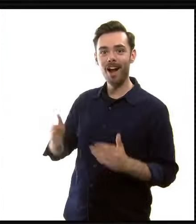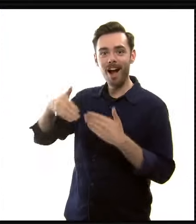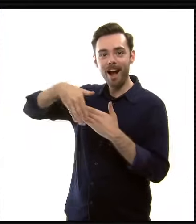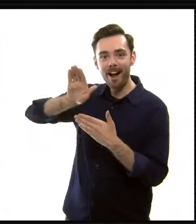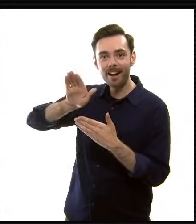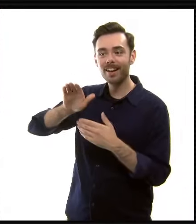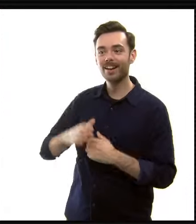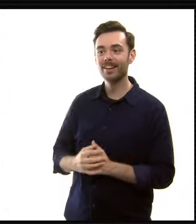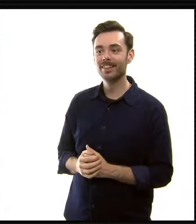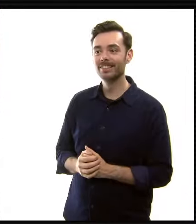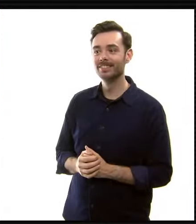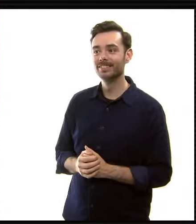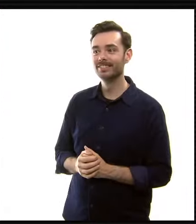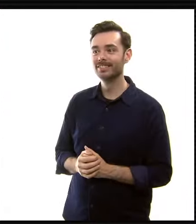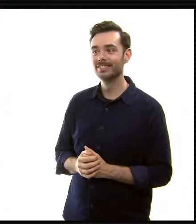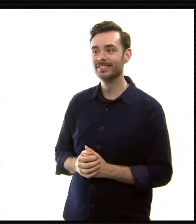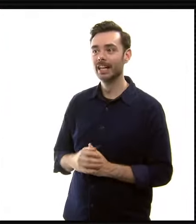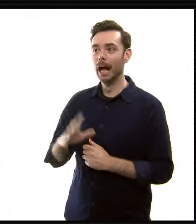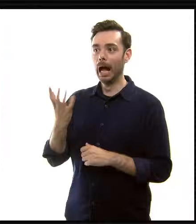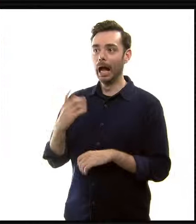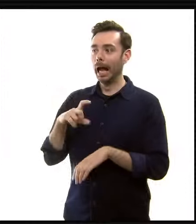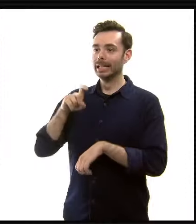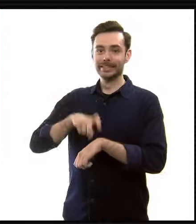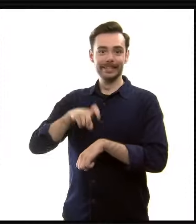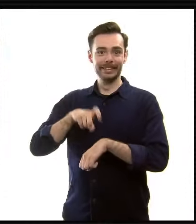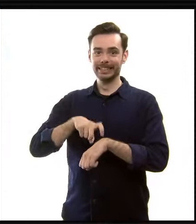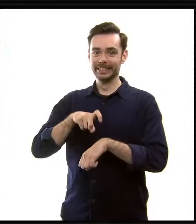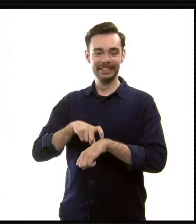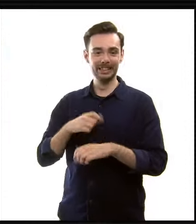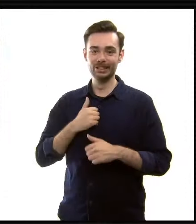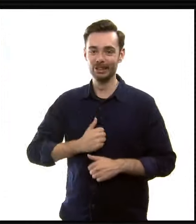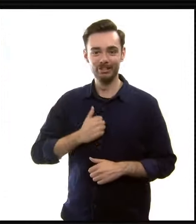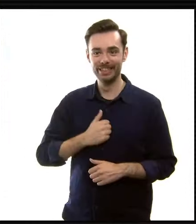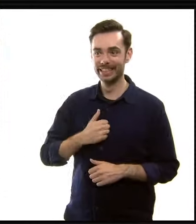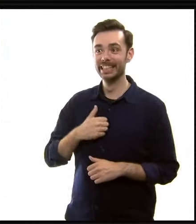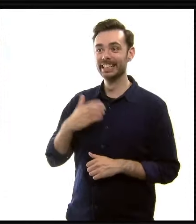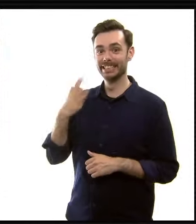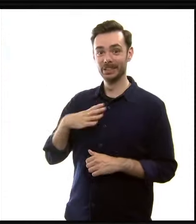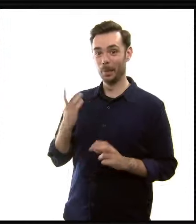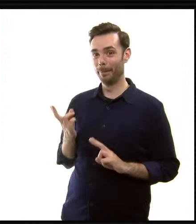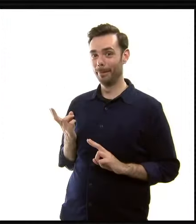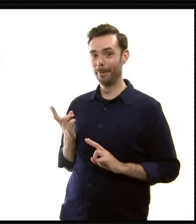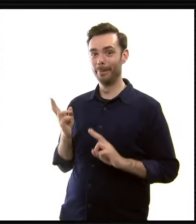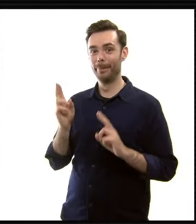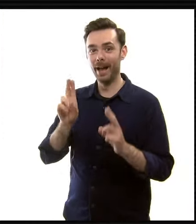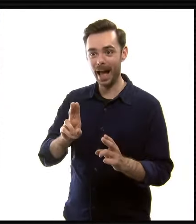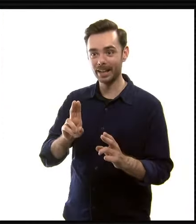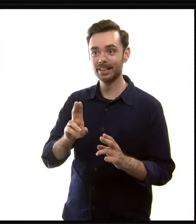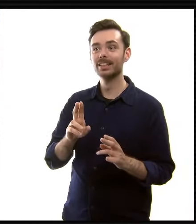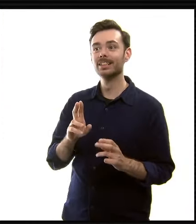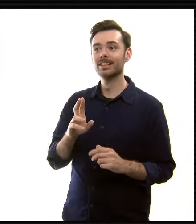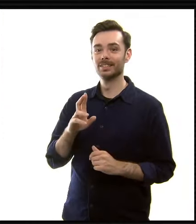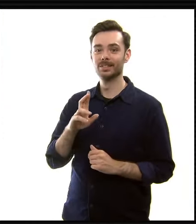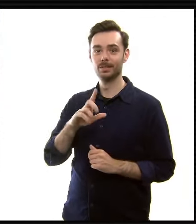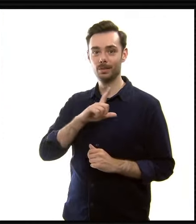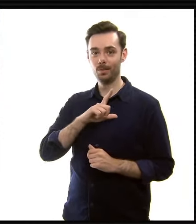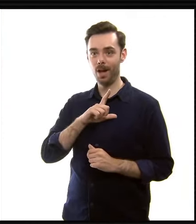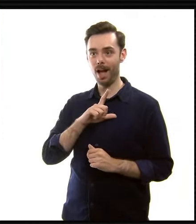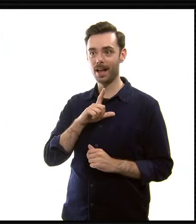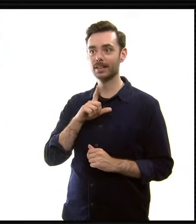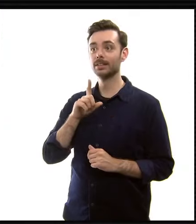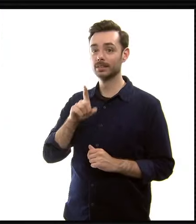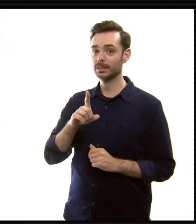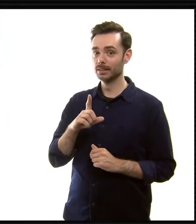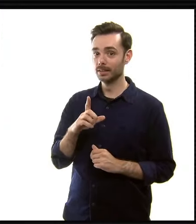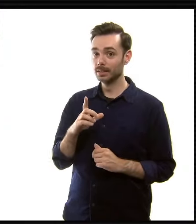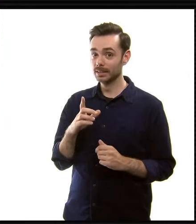Stop talking. Yes, okay. Sorry, we need to get back to the building. We have an end of show spectacular, and we cannot have that without a